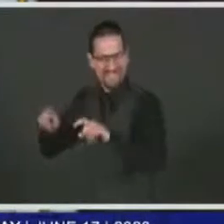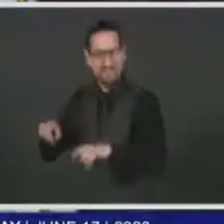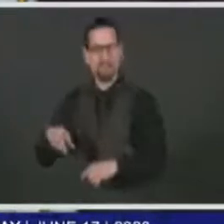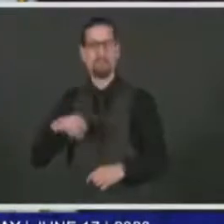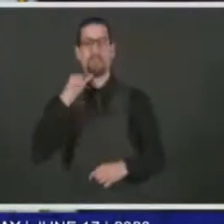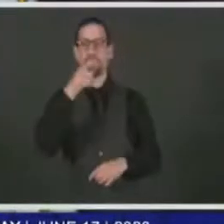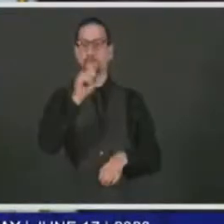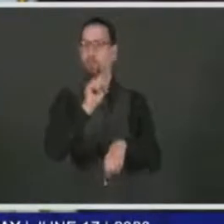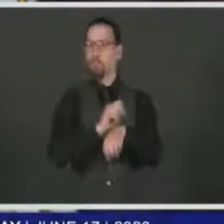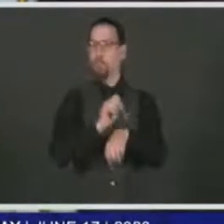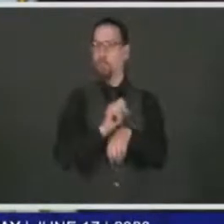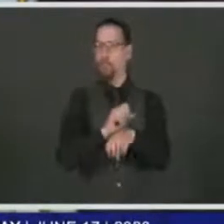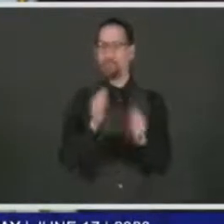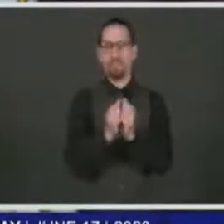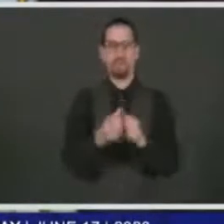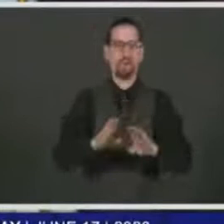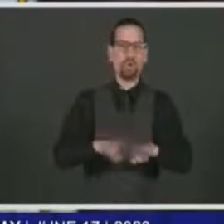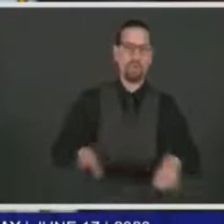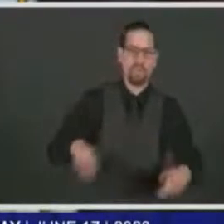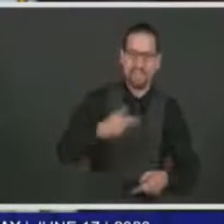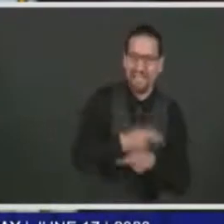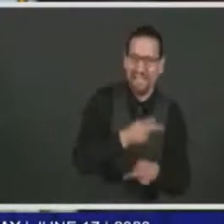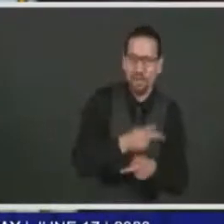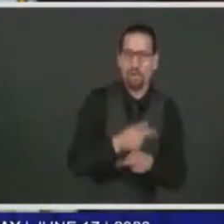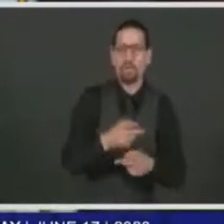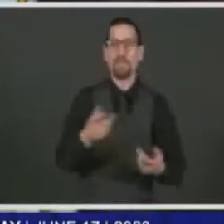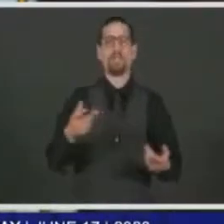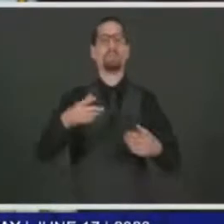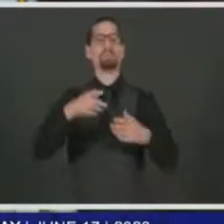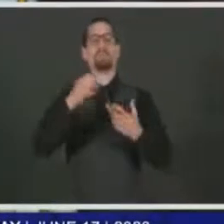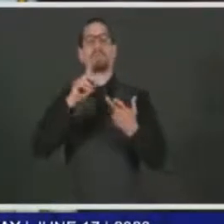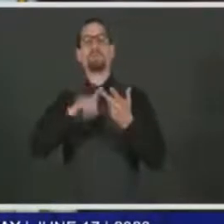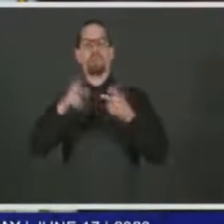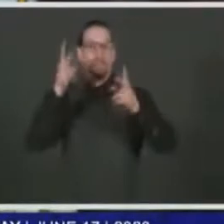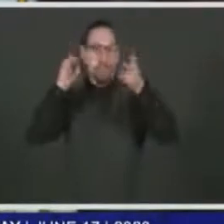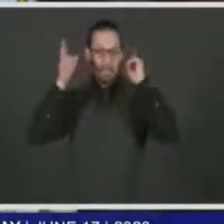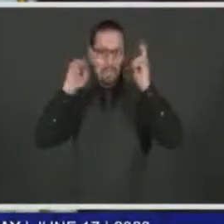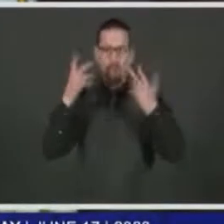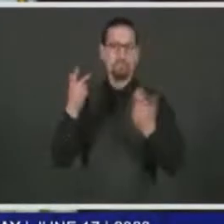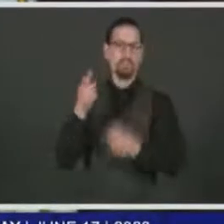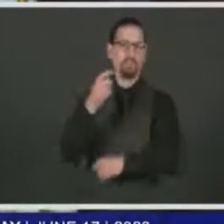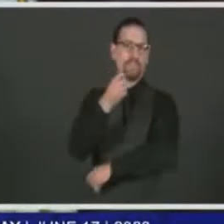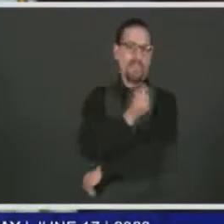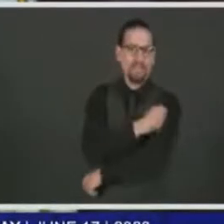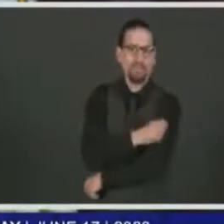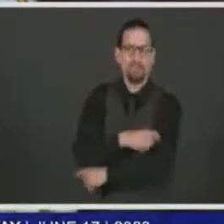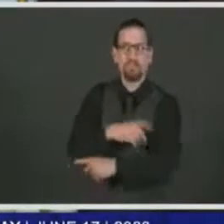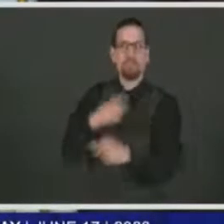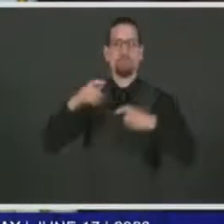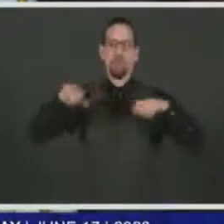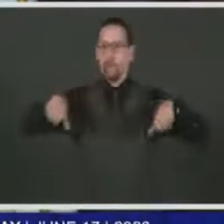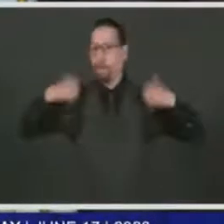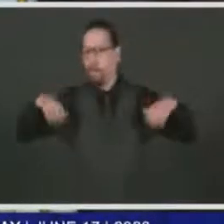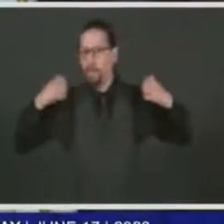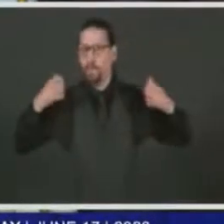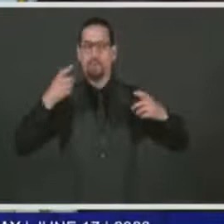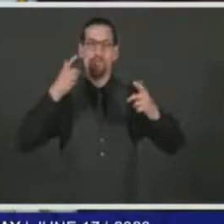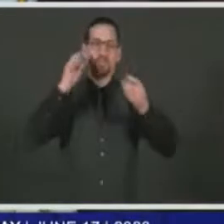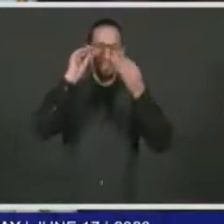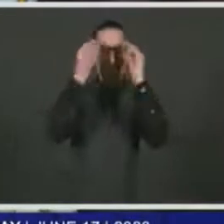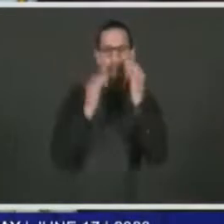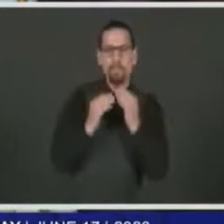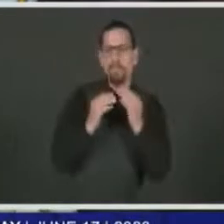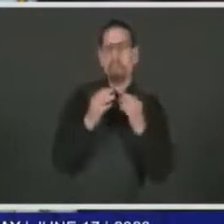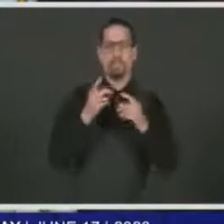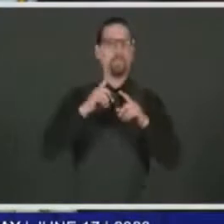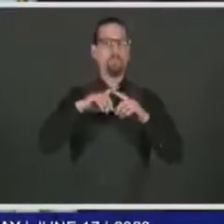a barber, a hairdresser, cosmetologist, work at a gym, exercise trainer,